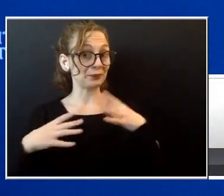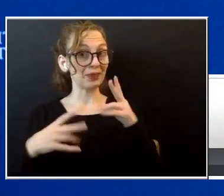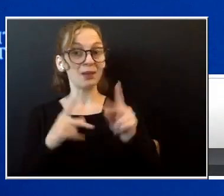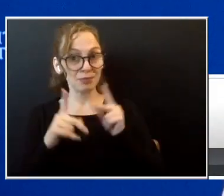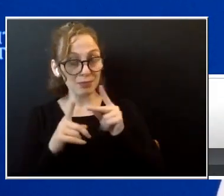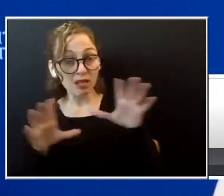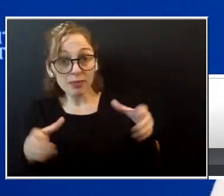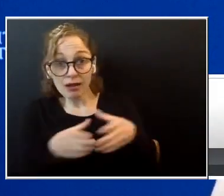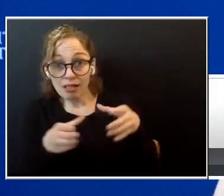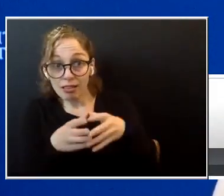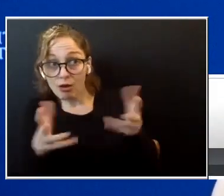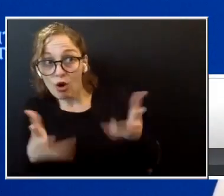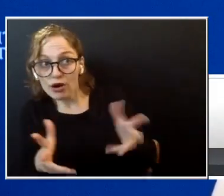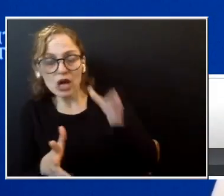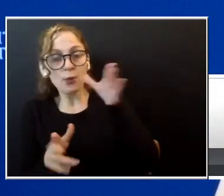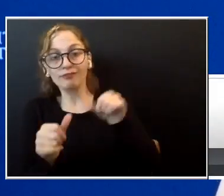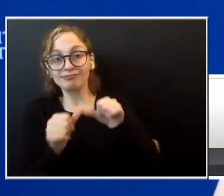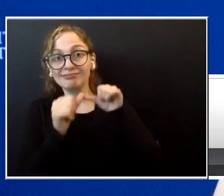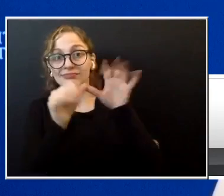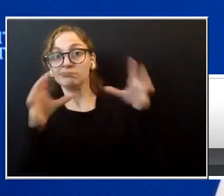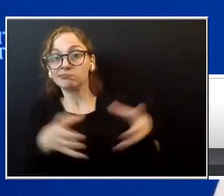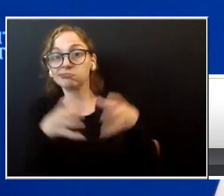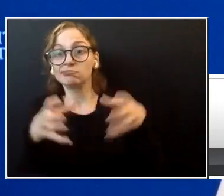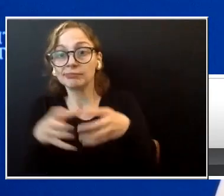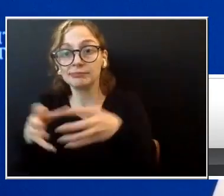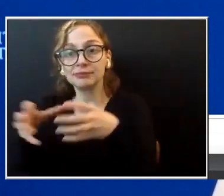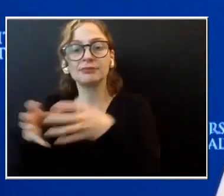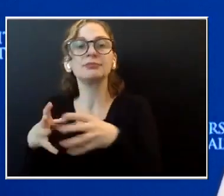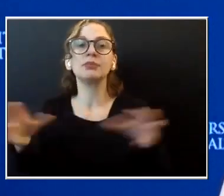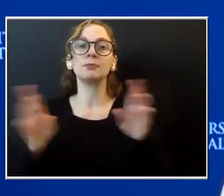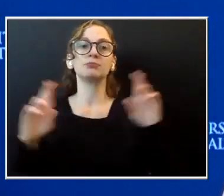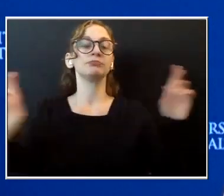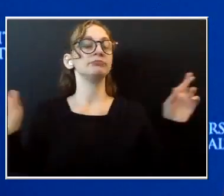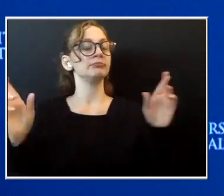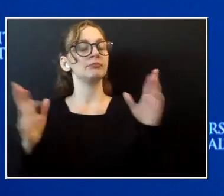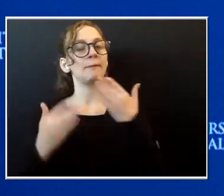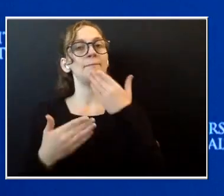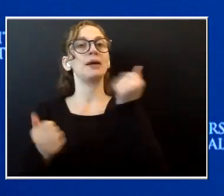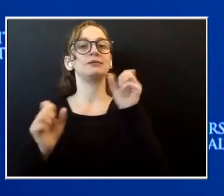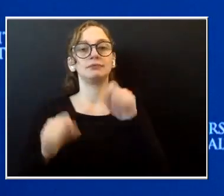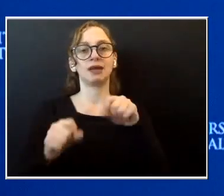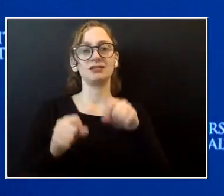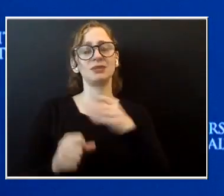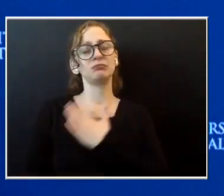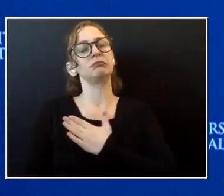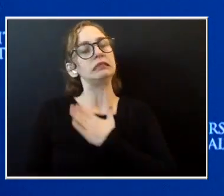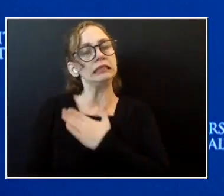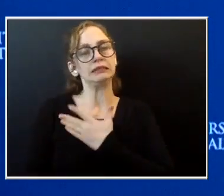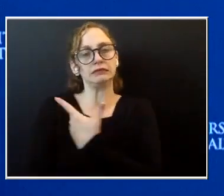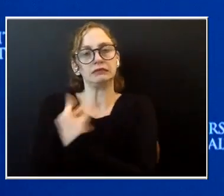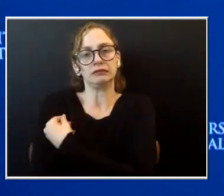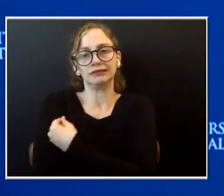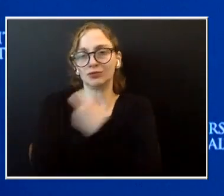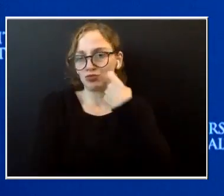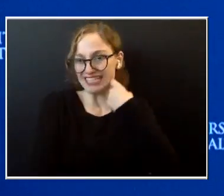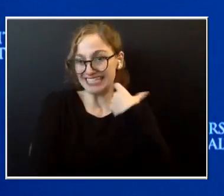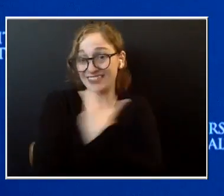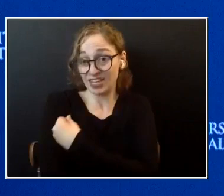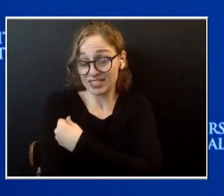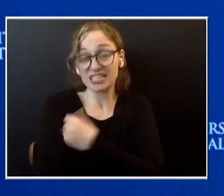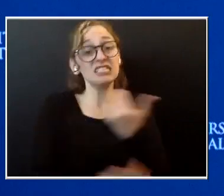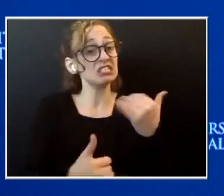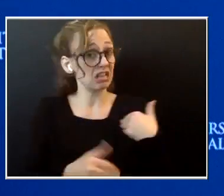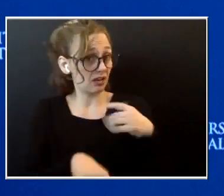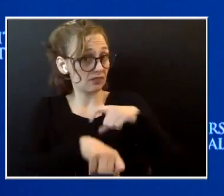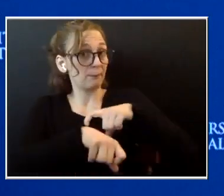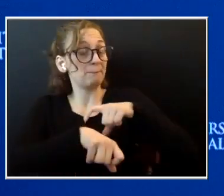getting together, prepare yourself and your loved ones the best you can. Please get your updated vaccines. You still have time to do that, and